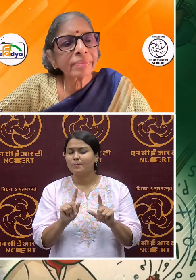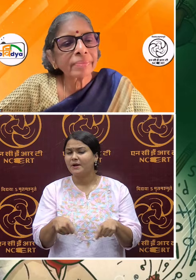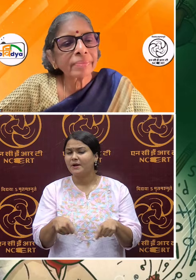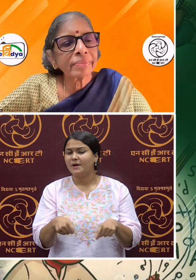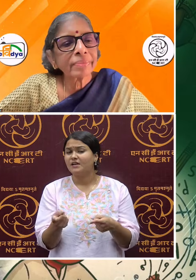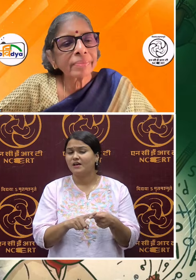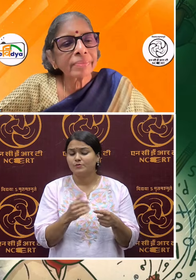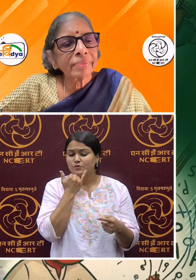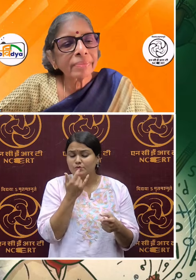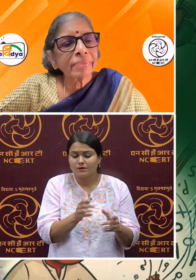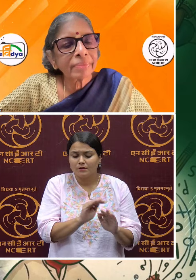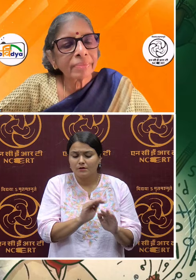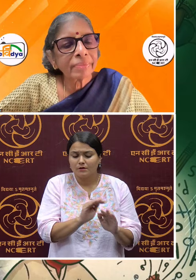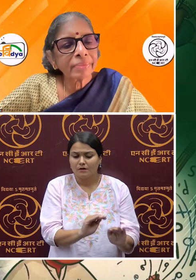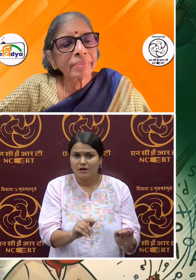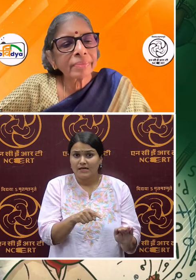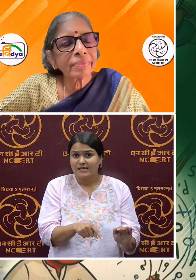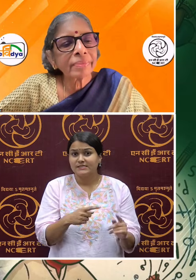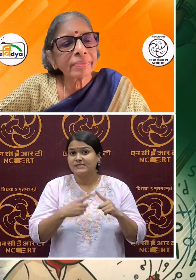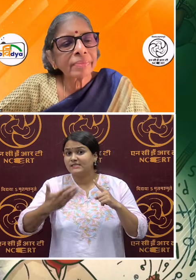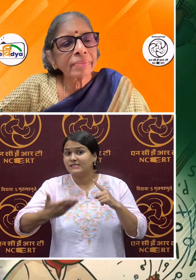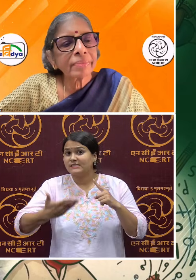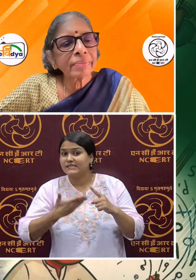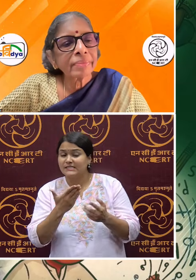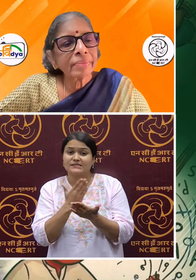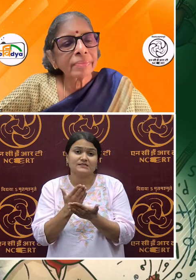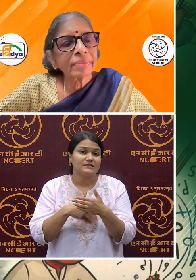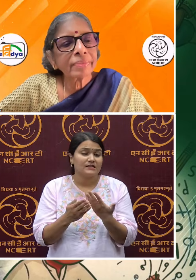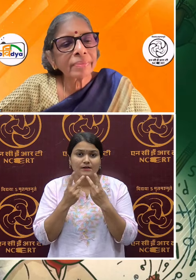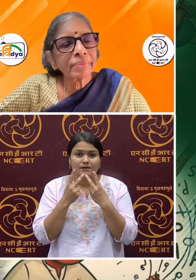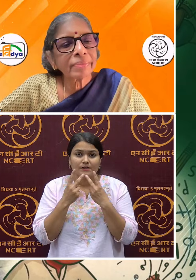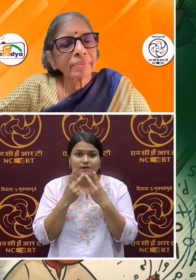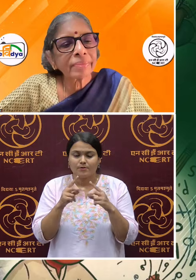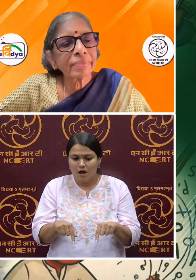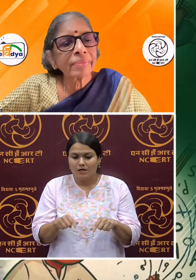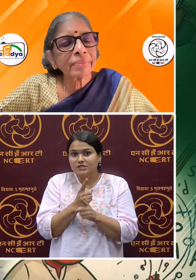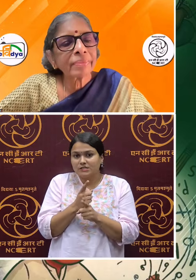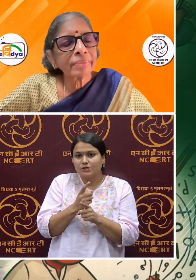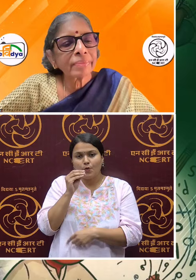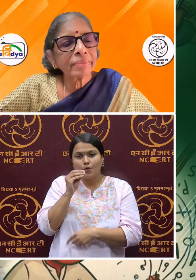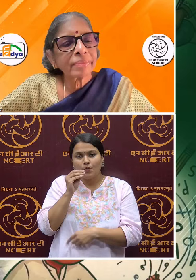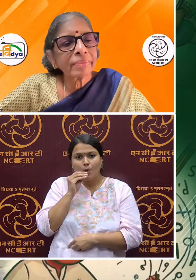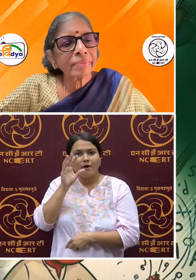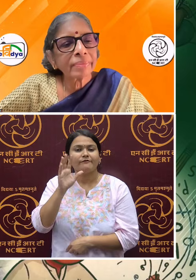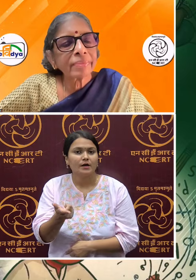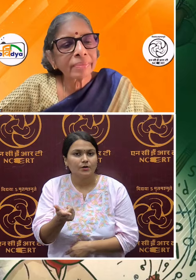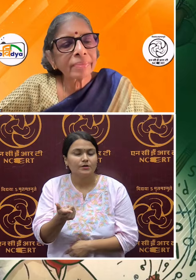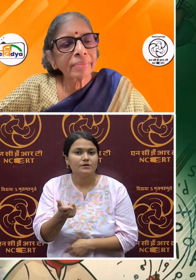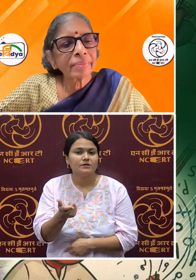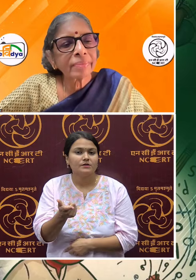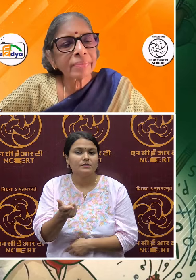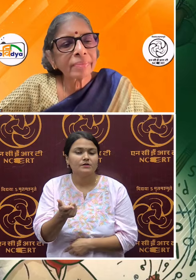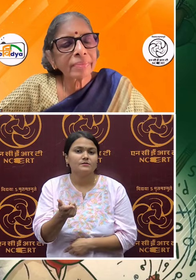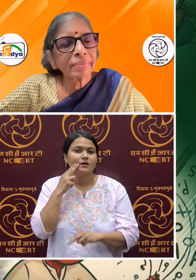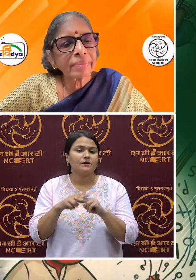exactly happening to the child. And through this training session of ours, we're trying to, update our teachers, make them aware and more. In fact,